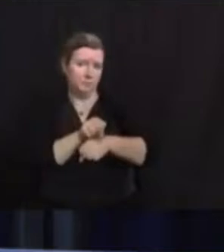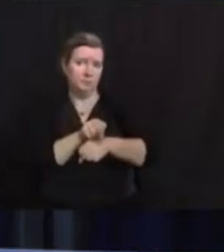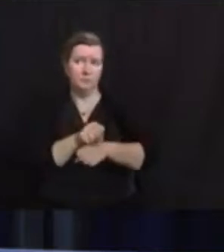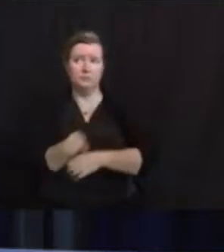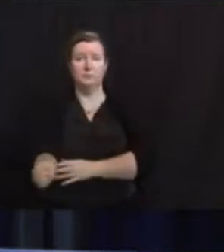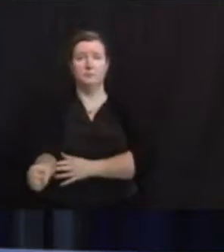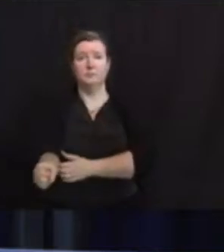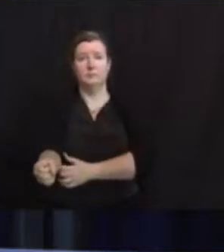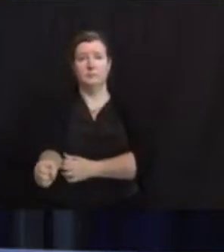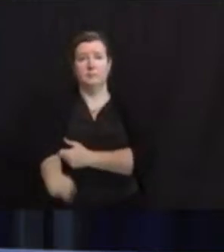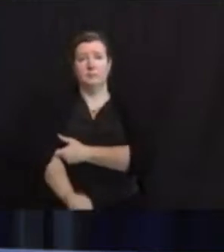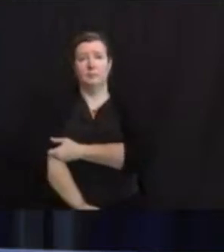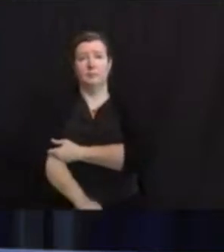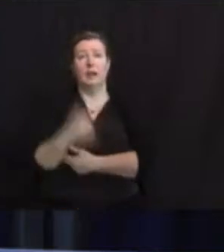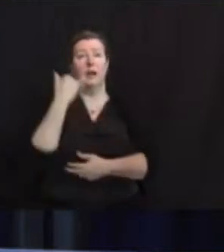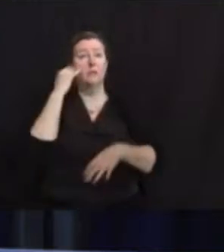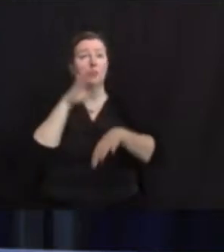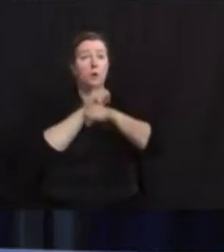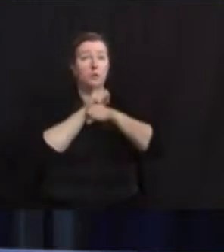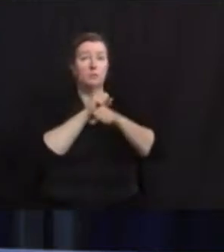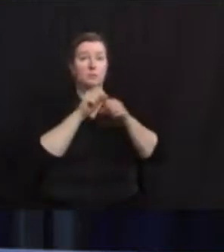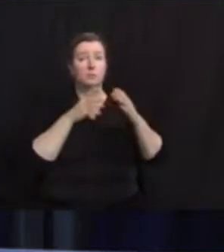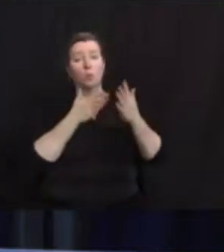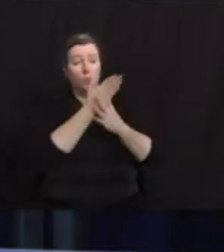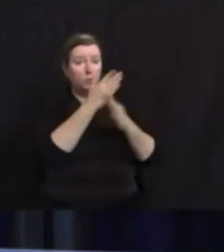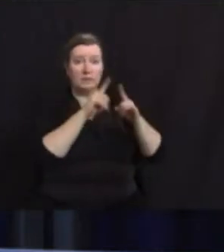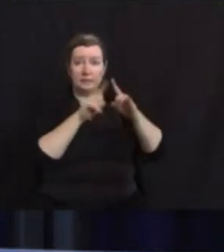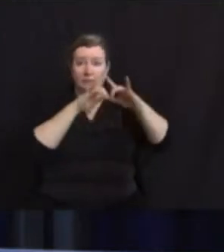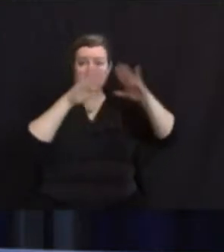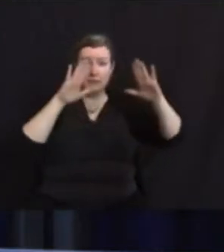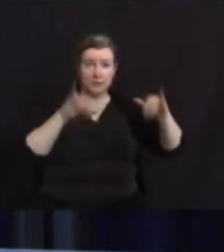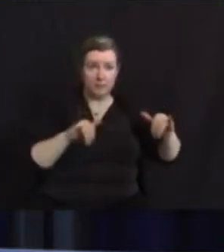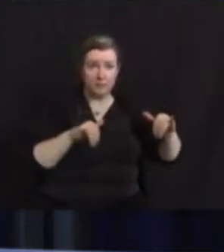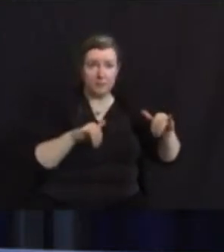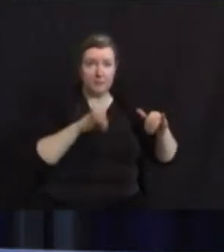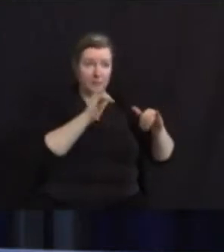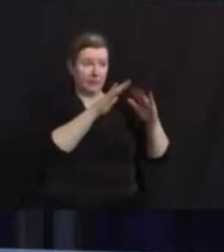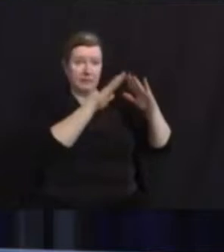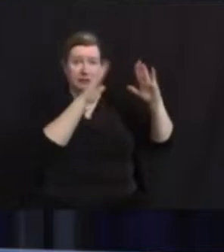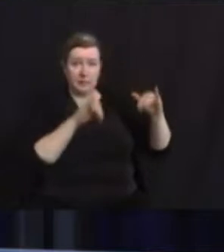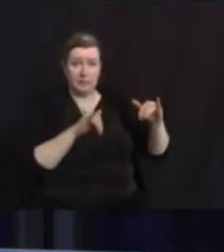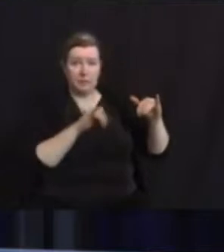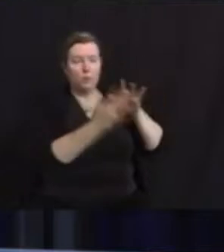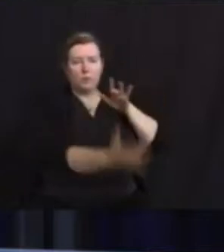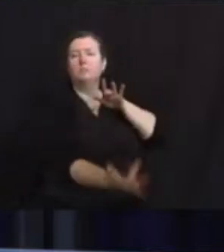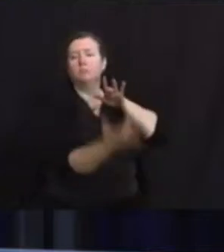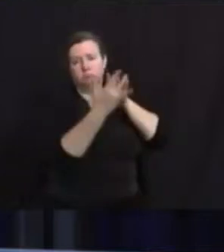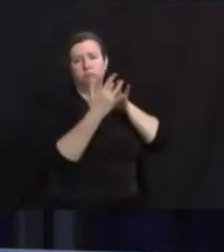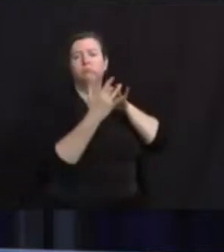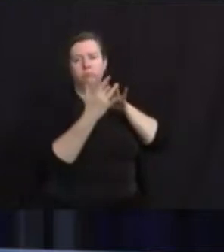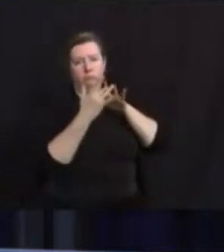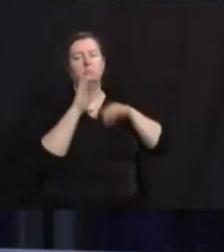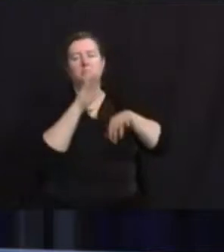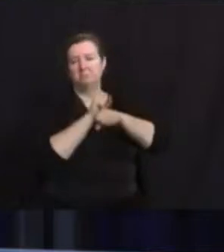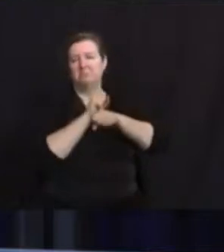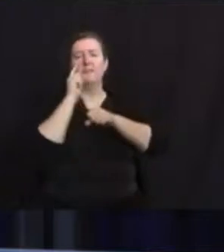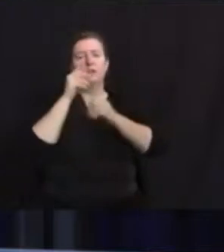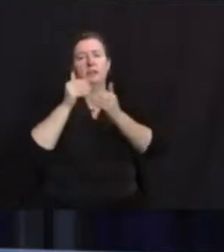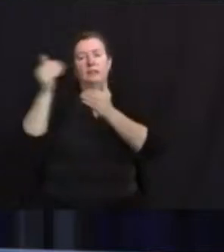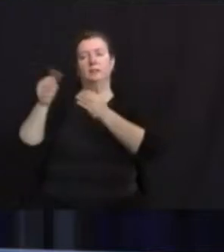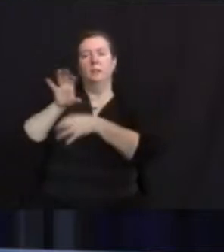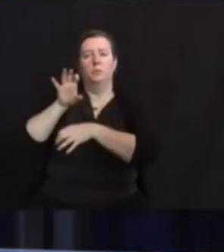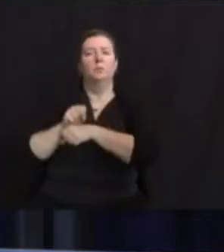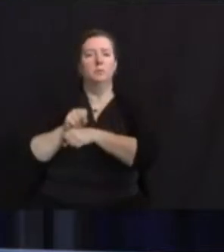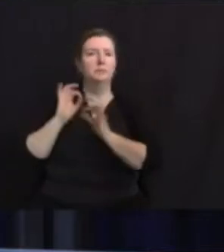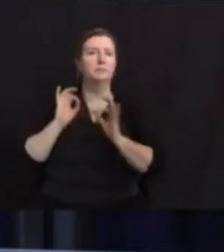system, rescheduling should take place through the same system. Thousands of appointments at the state's megasites had